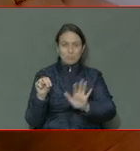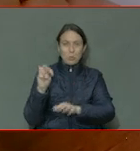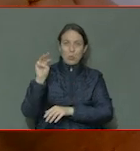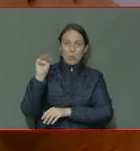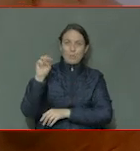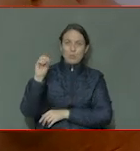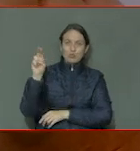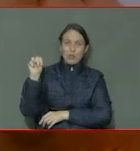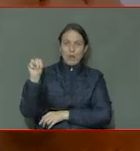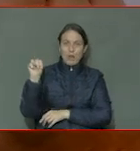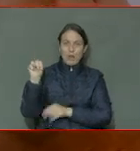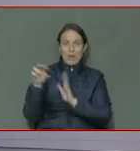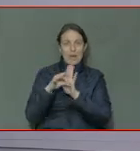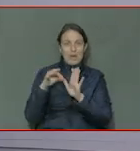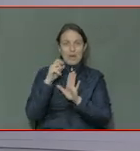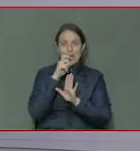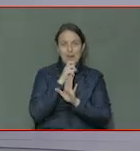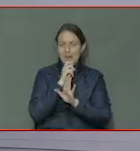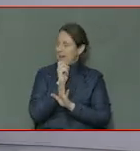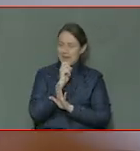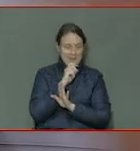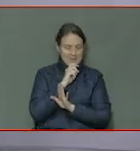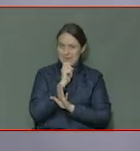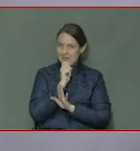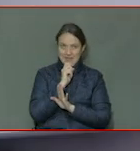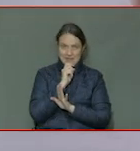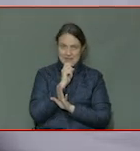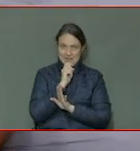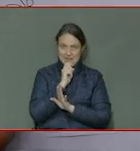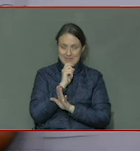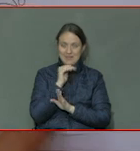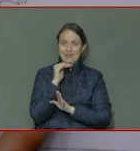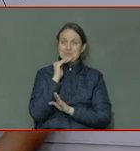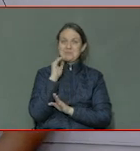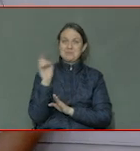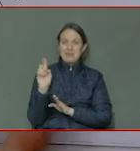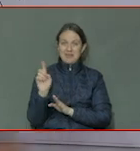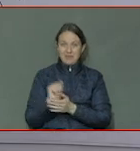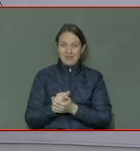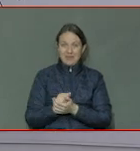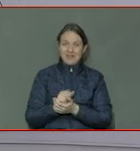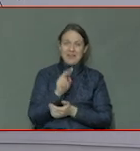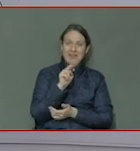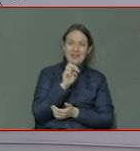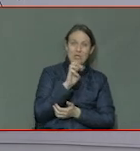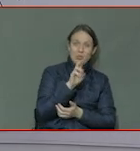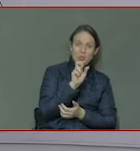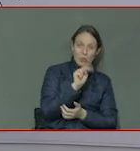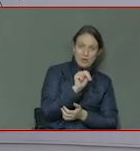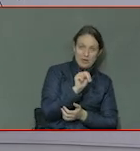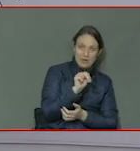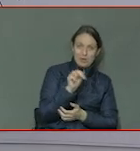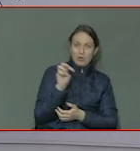motion. So that means you're not allowed, there's no Newton, no equations of